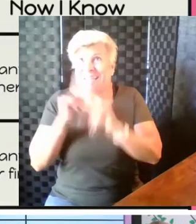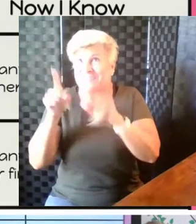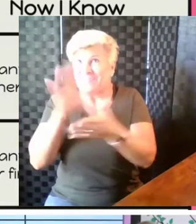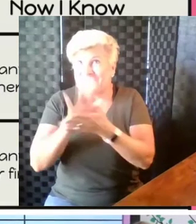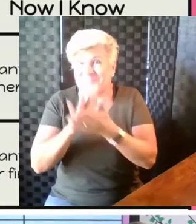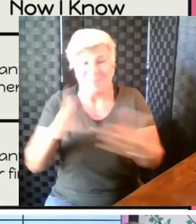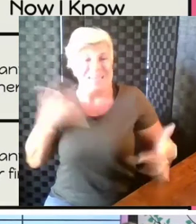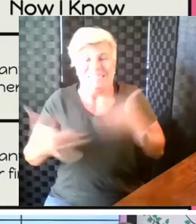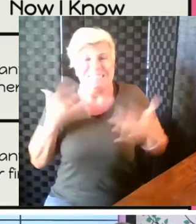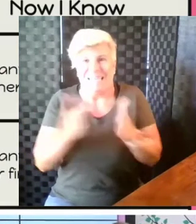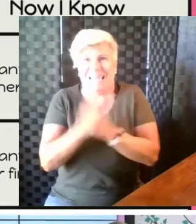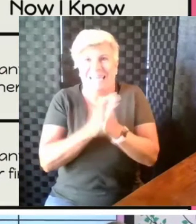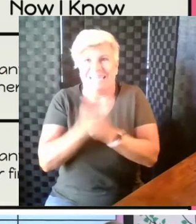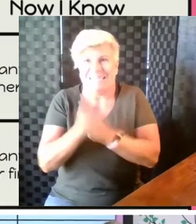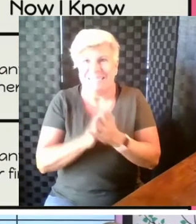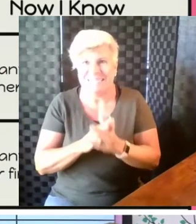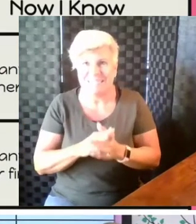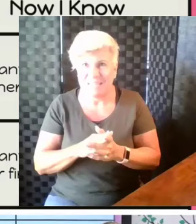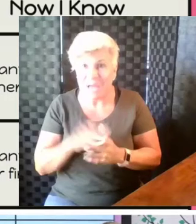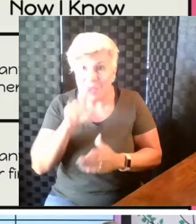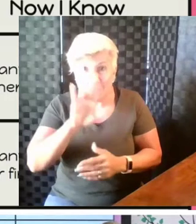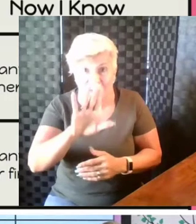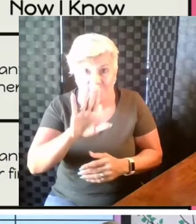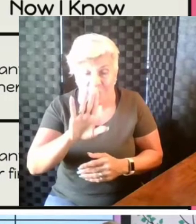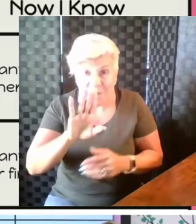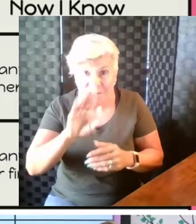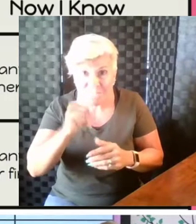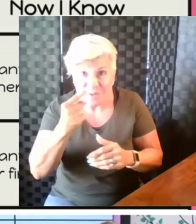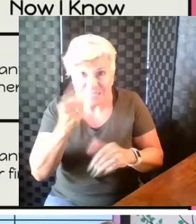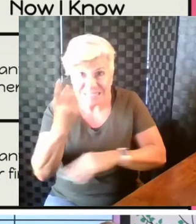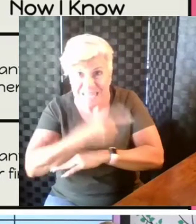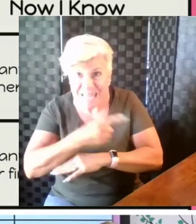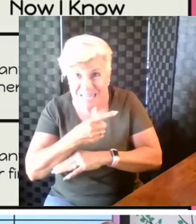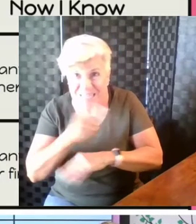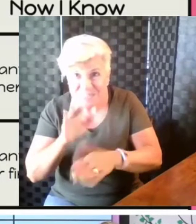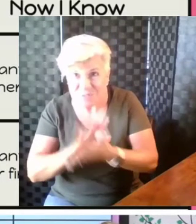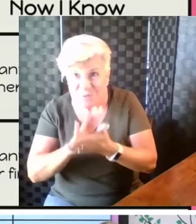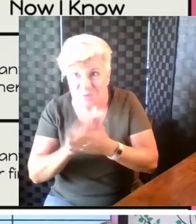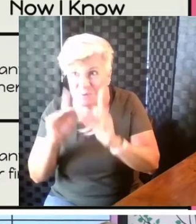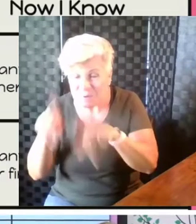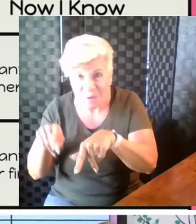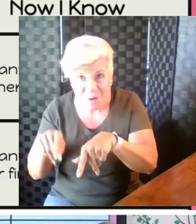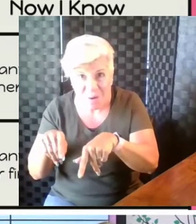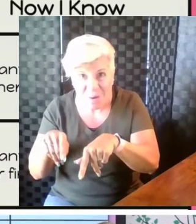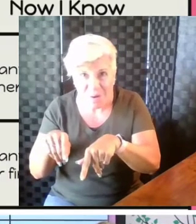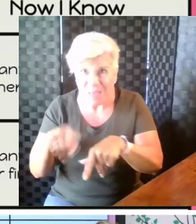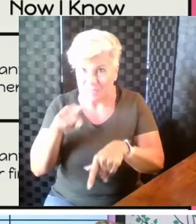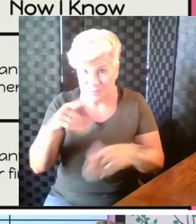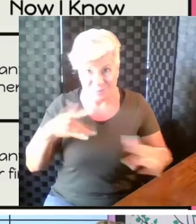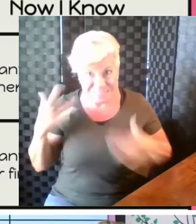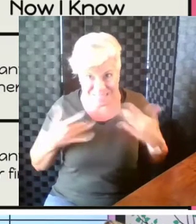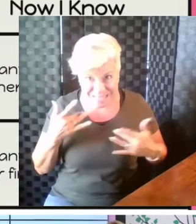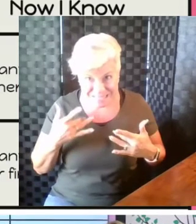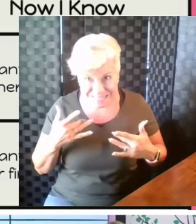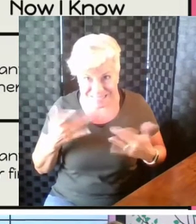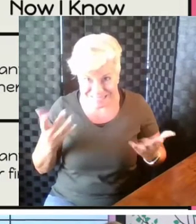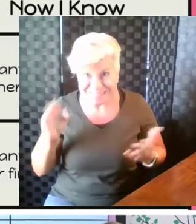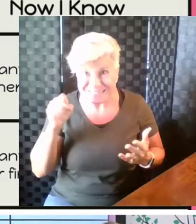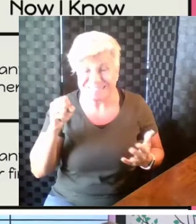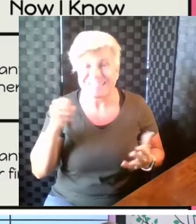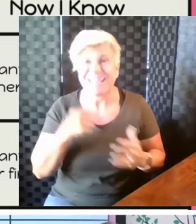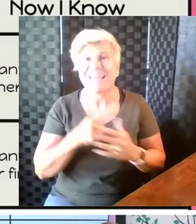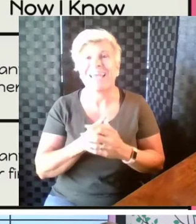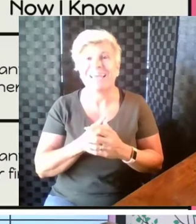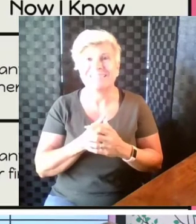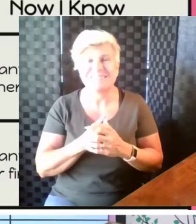excited for her first day of school. Think about when you start school or for the first time or you start a new school year. How excited you